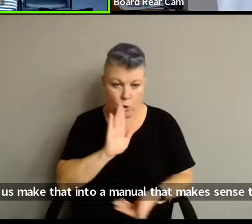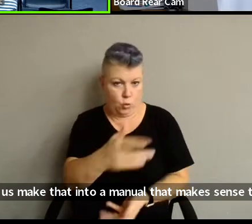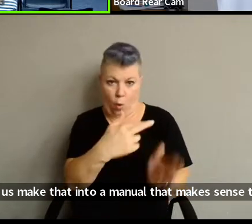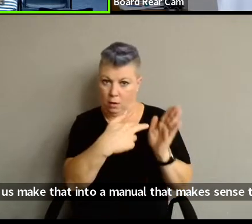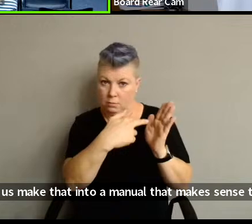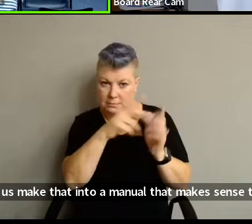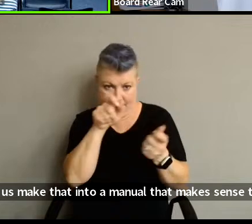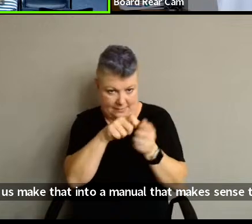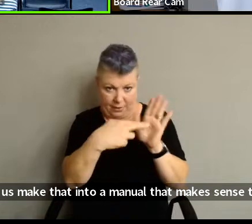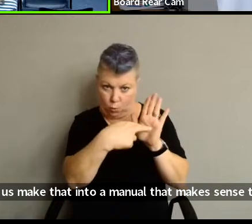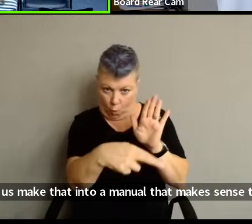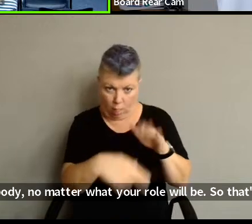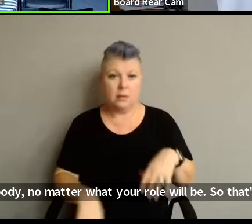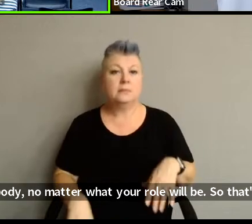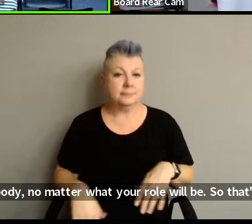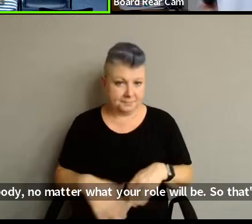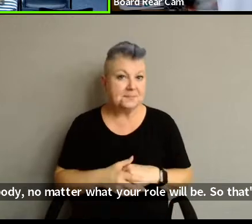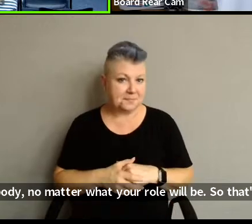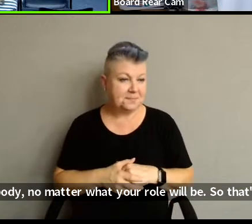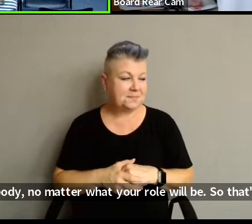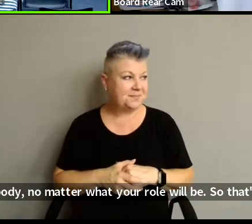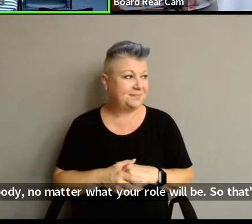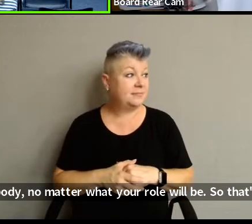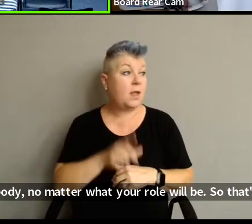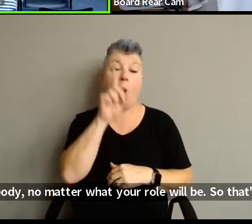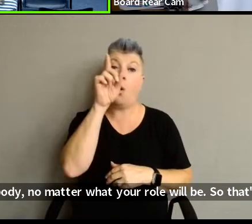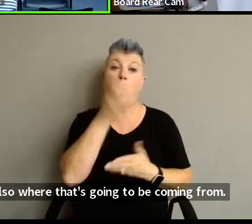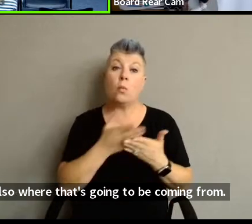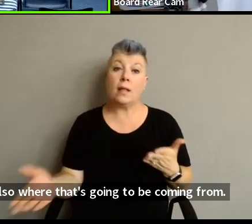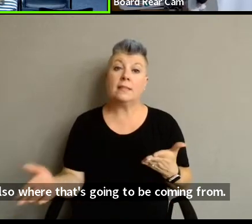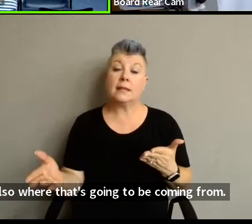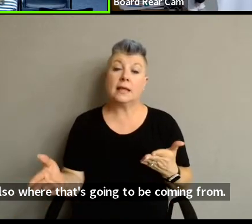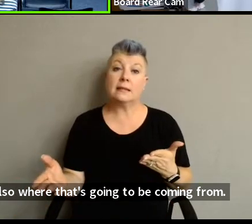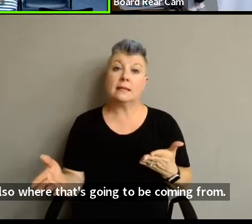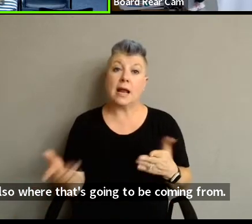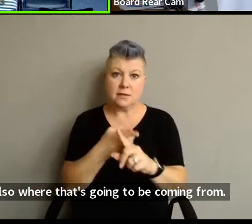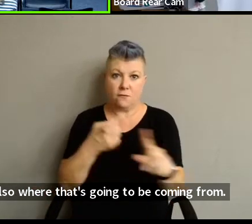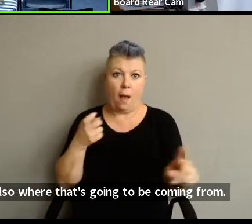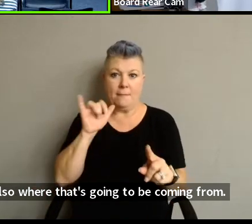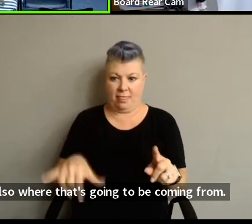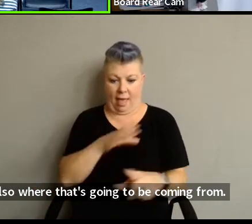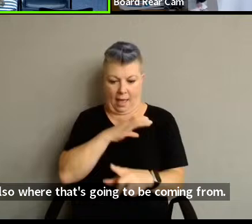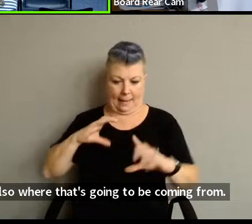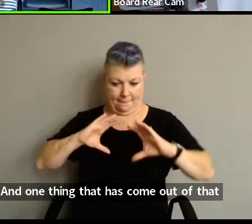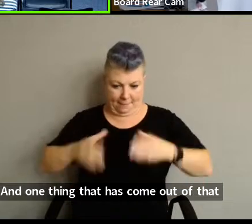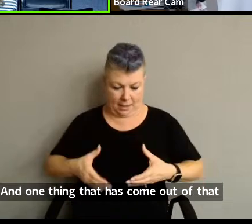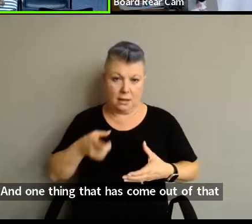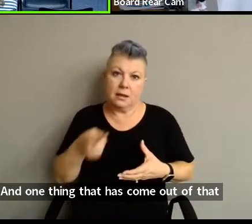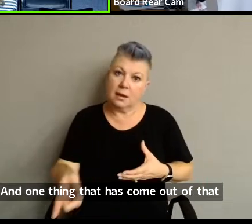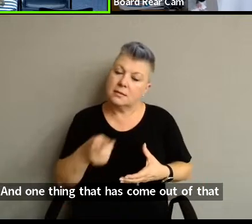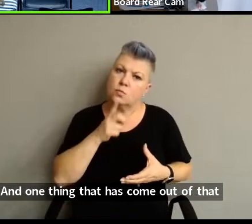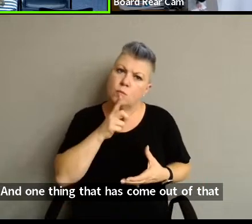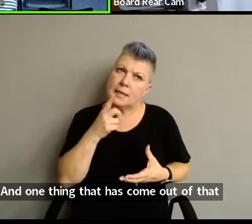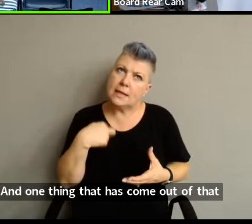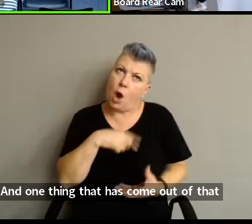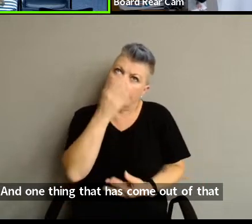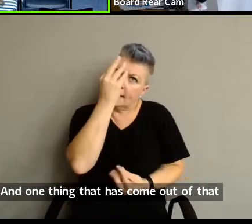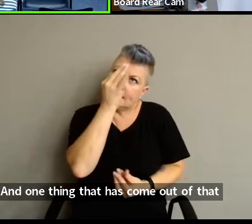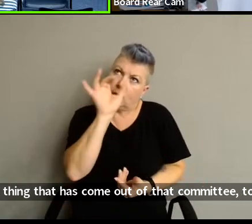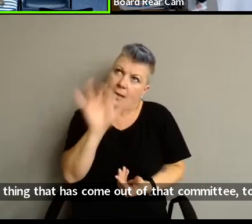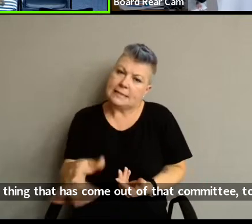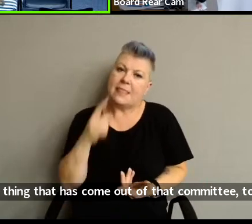that's also where that's going to be coming from. And one thing that has come out of that committee too, that we are considering, is the need for a steering